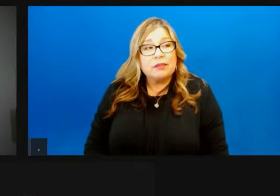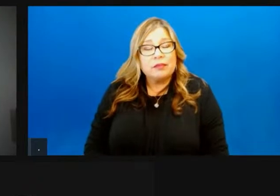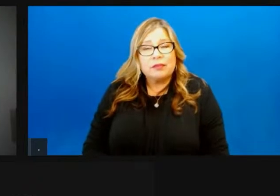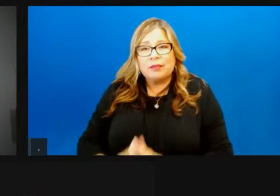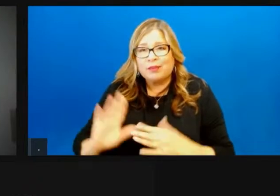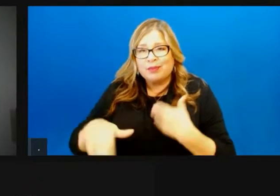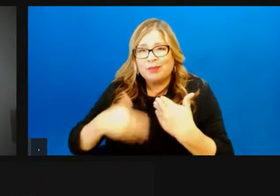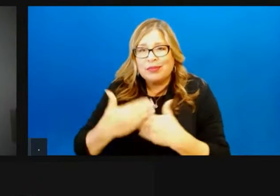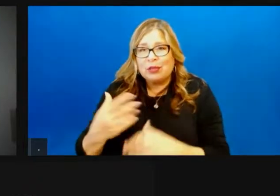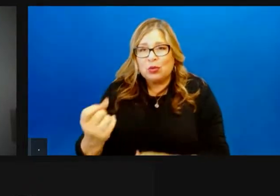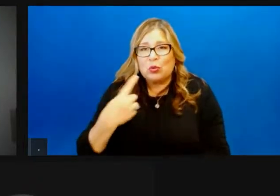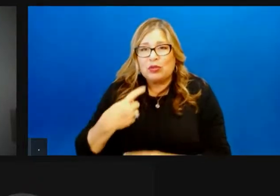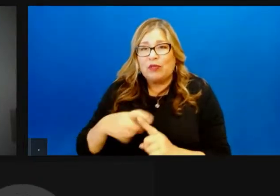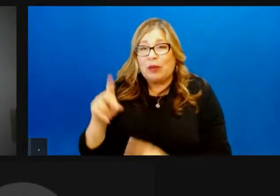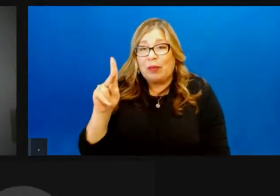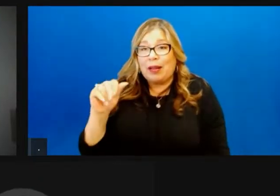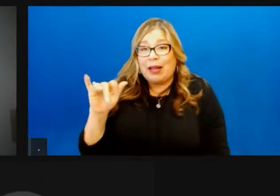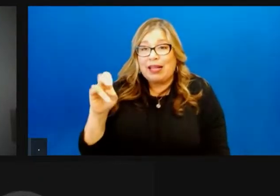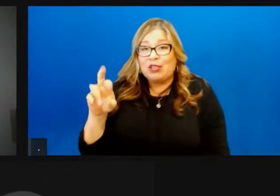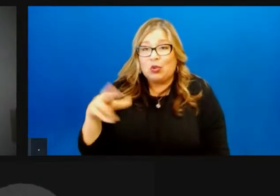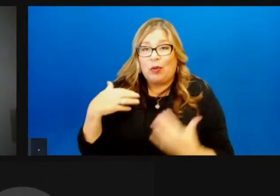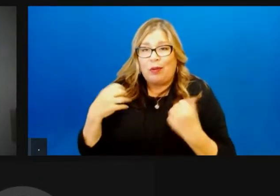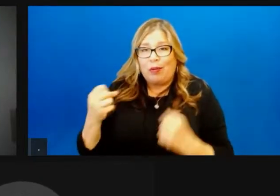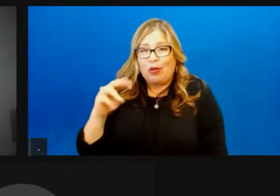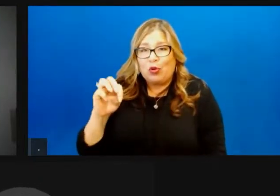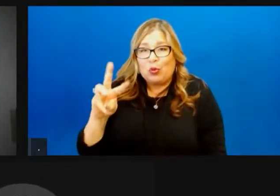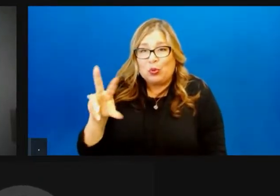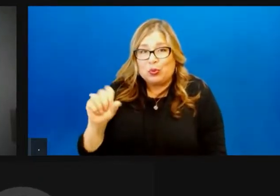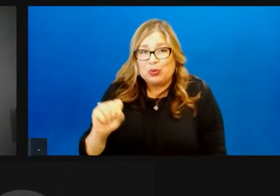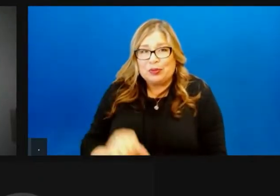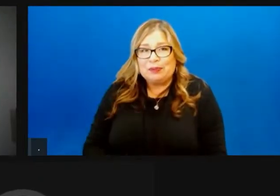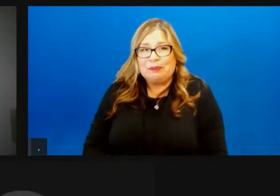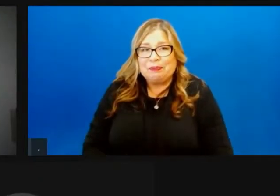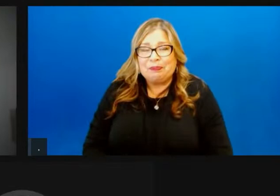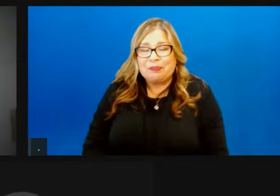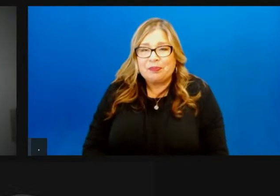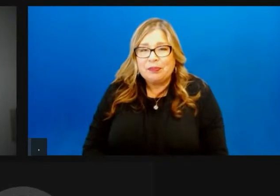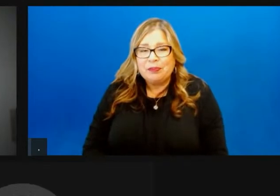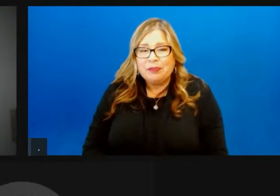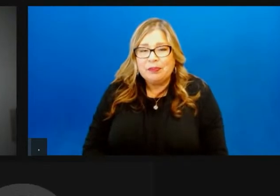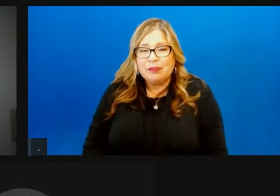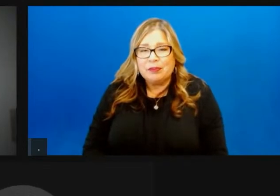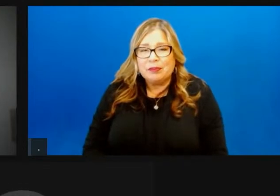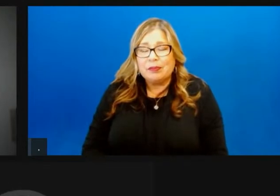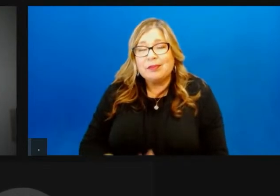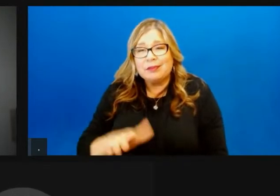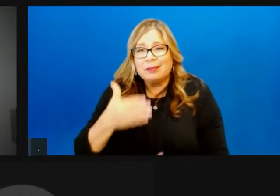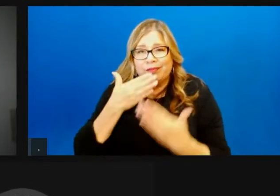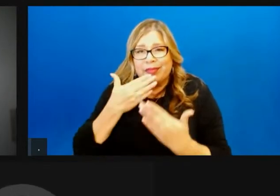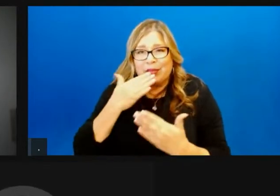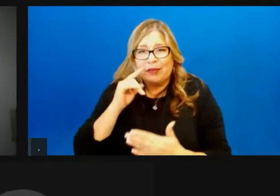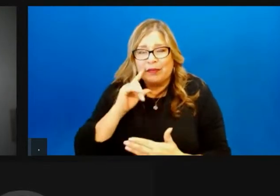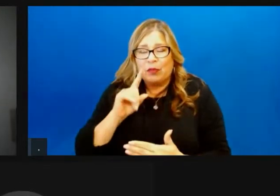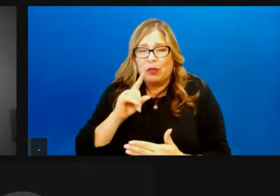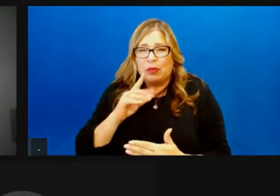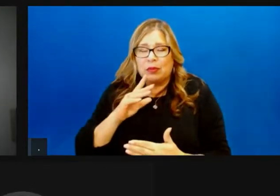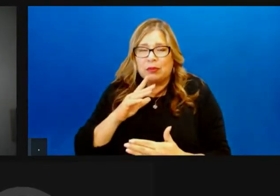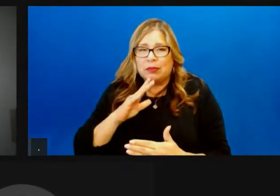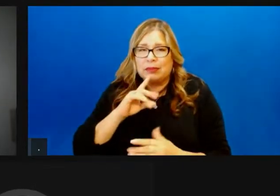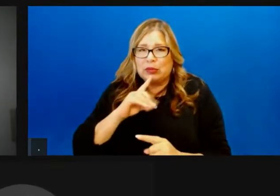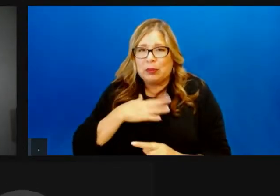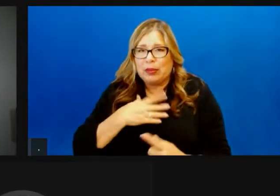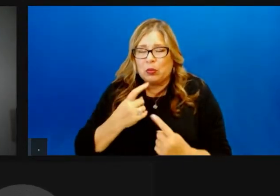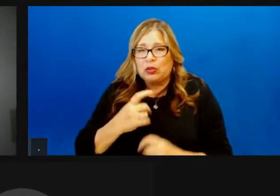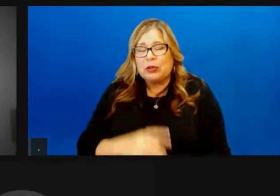Hi, Dr. Galley. Thank you for taking our questions. What about the school districts like Roseville? The Sacramento Bee last week had